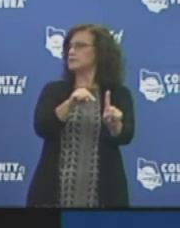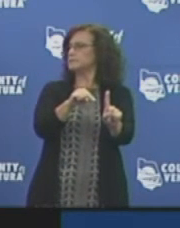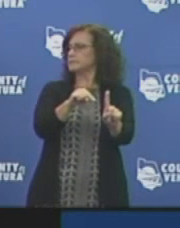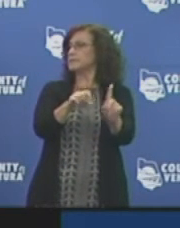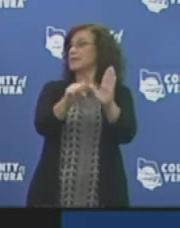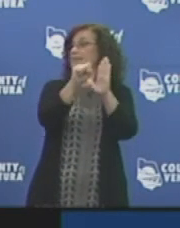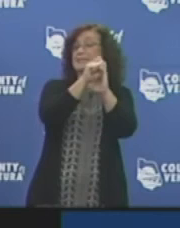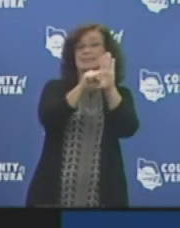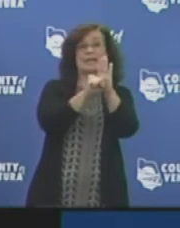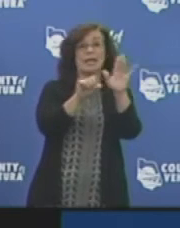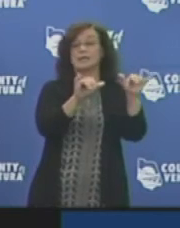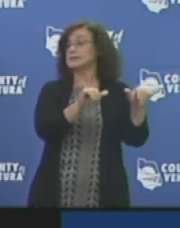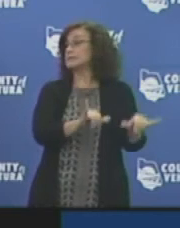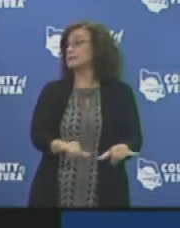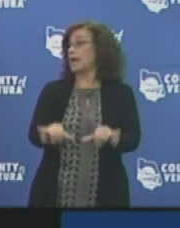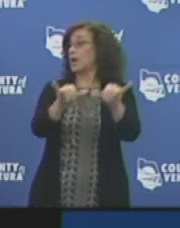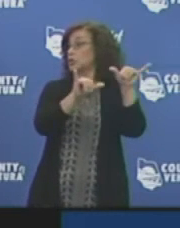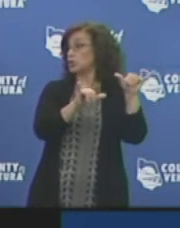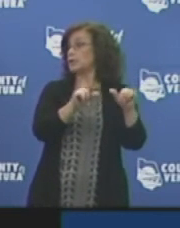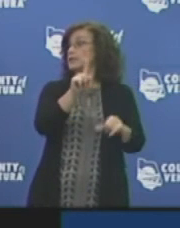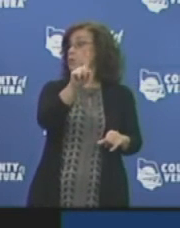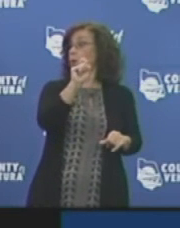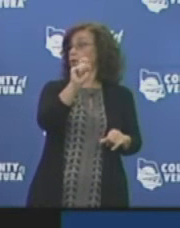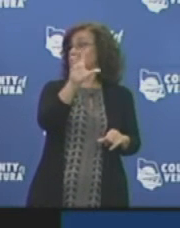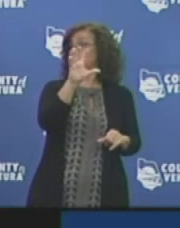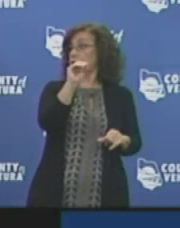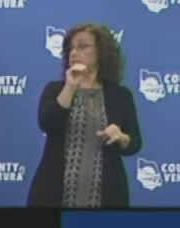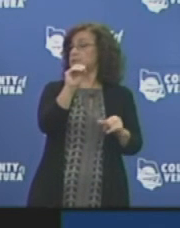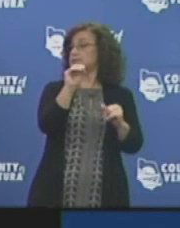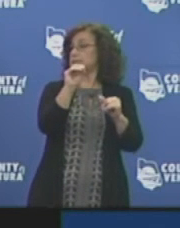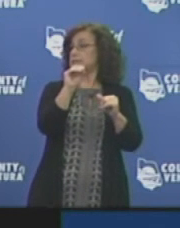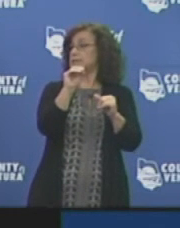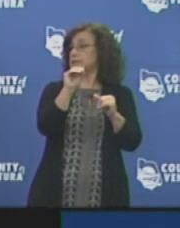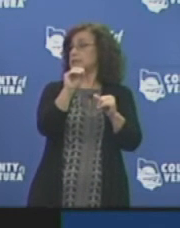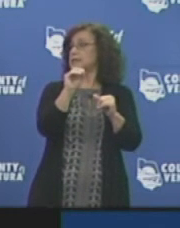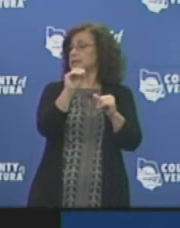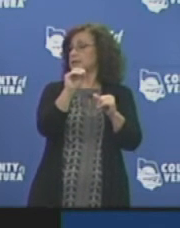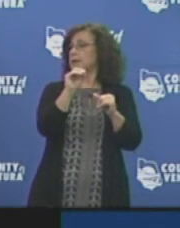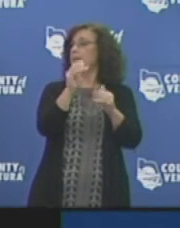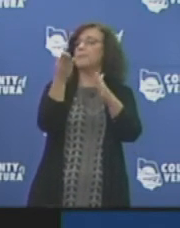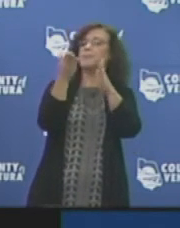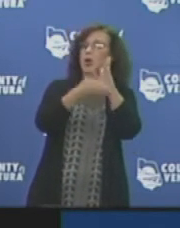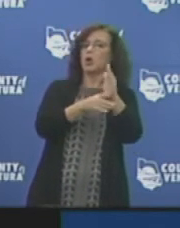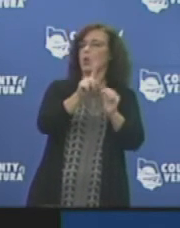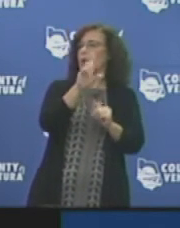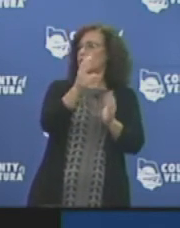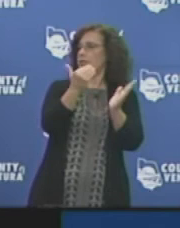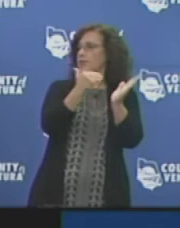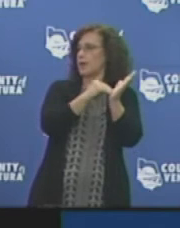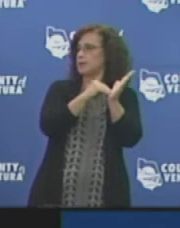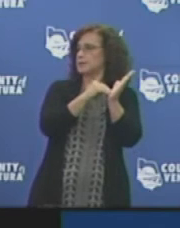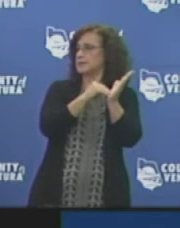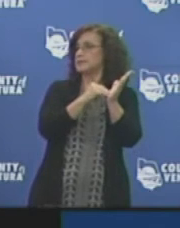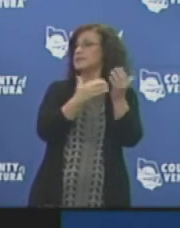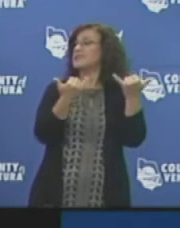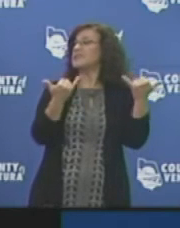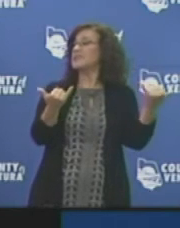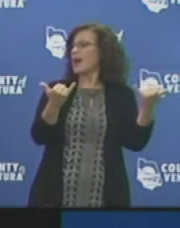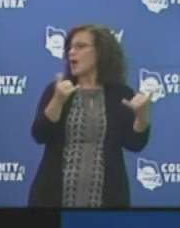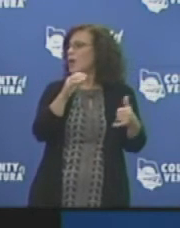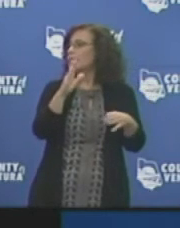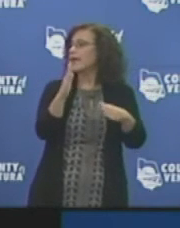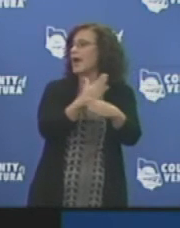state standard is 150 per 100,000 per day. We'd been up to 300. We're now up to